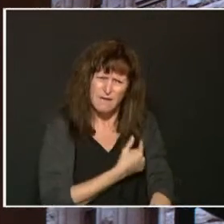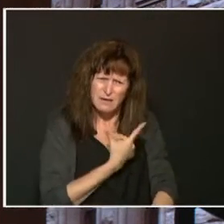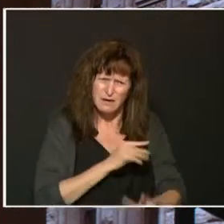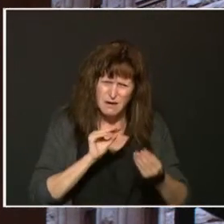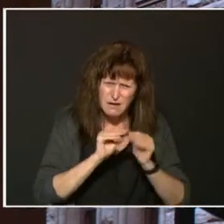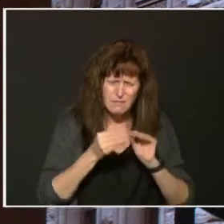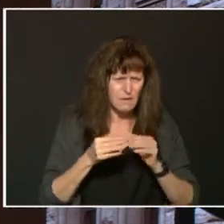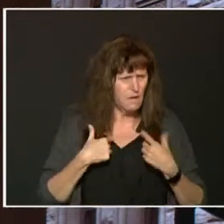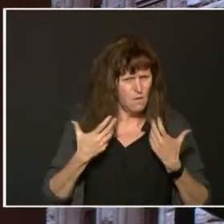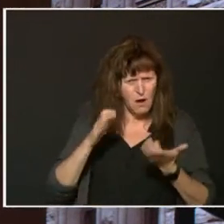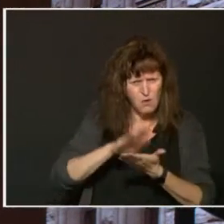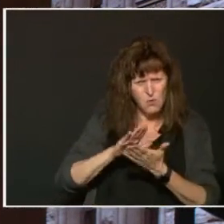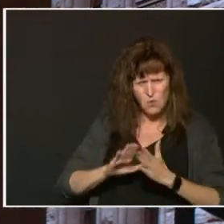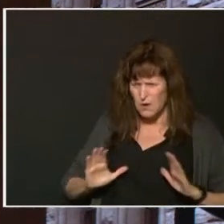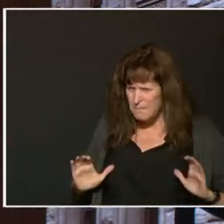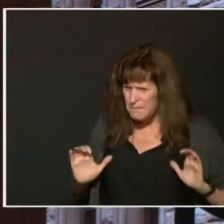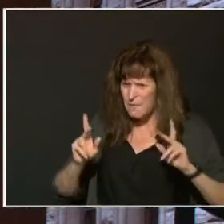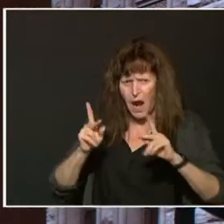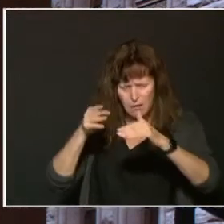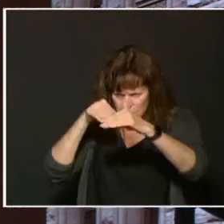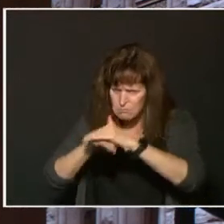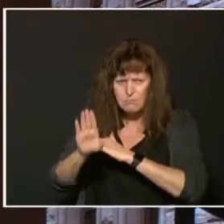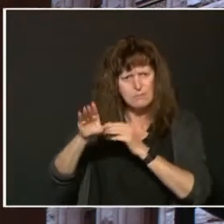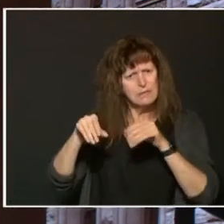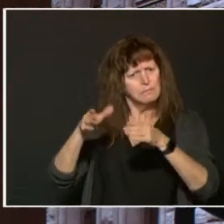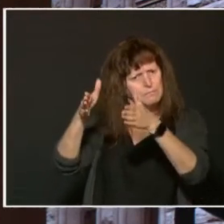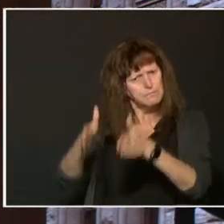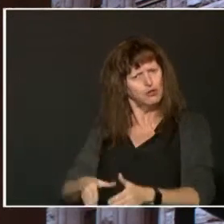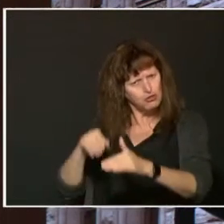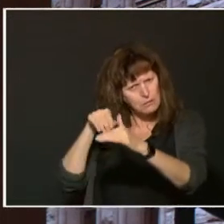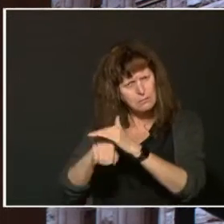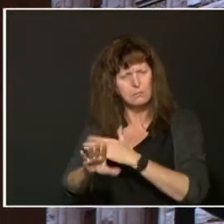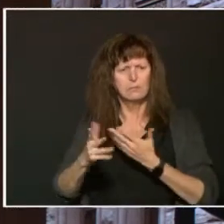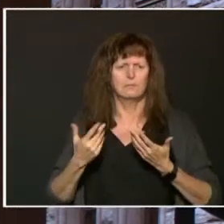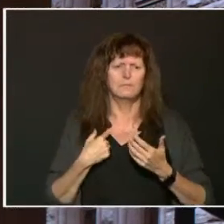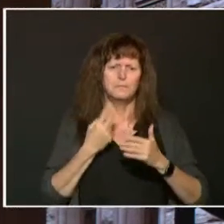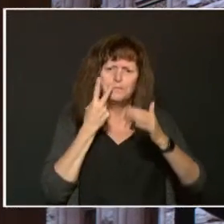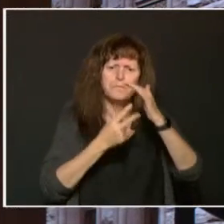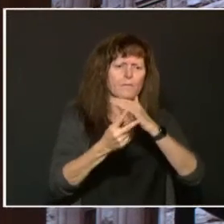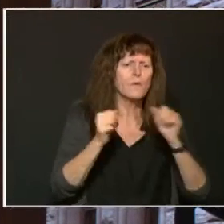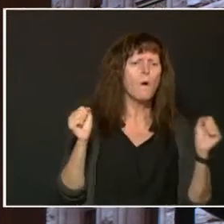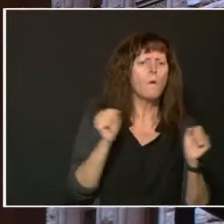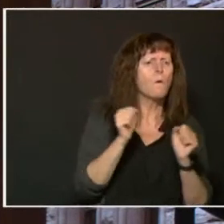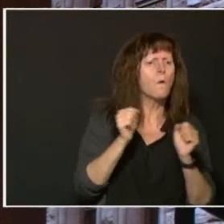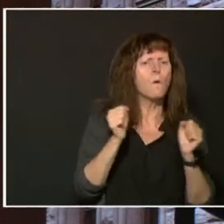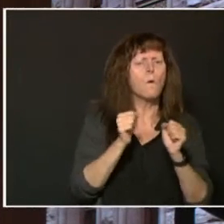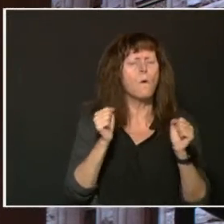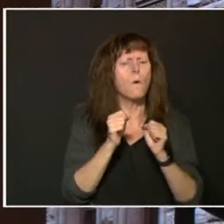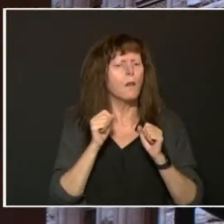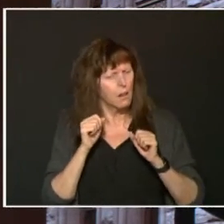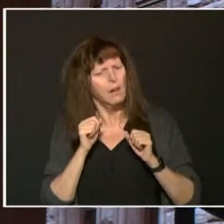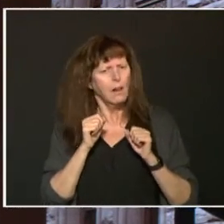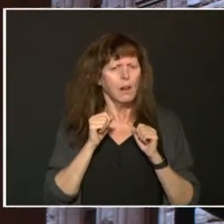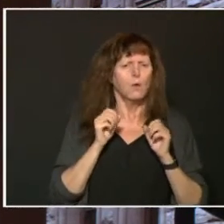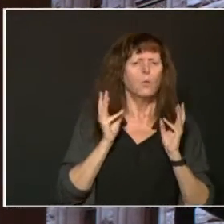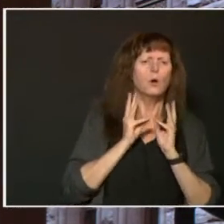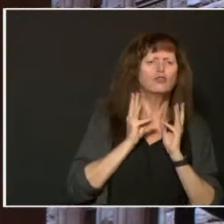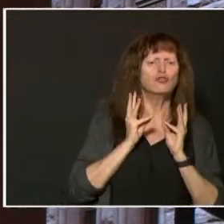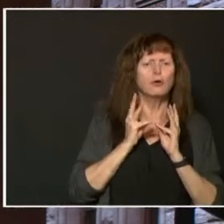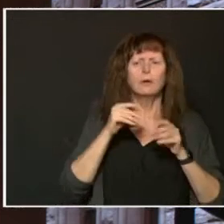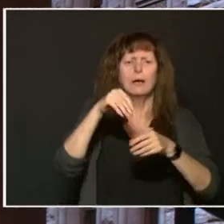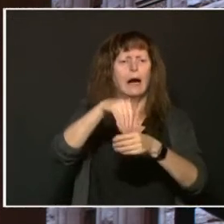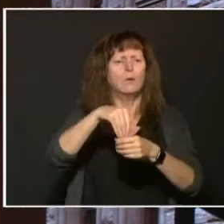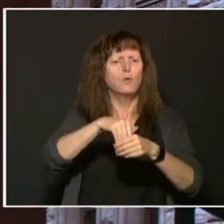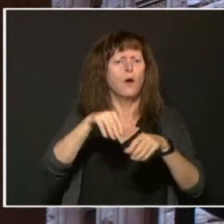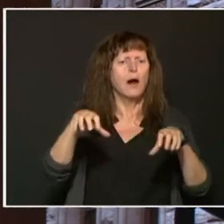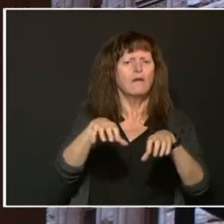also handling the anticipated rise in infections that cold weather and indoor activities may bring. Delta will want